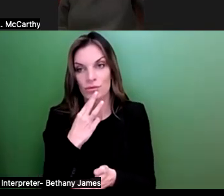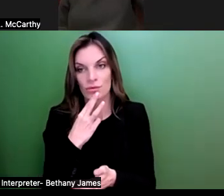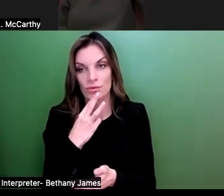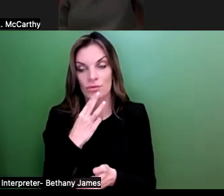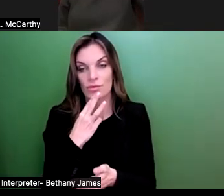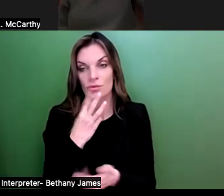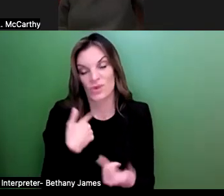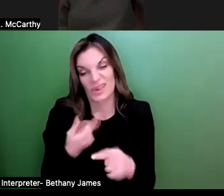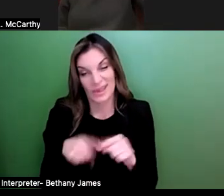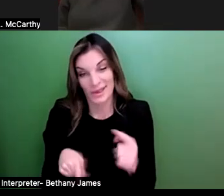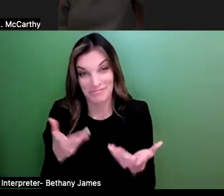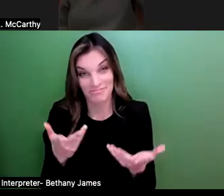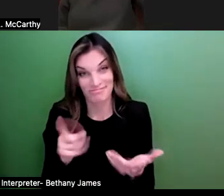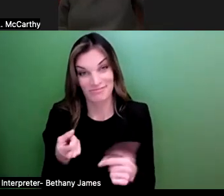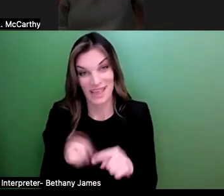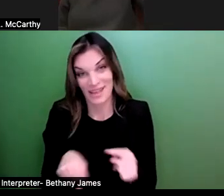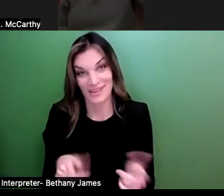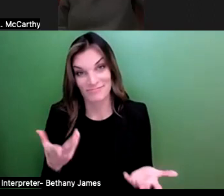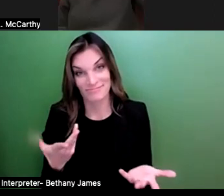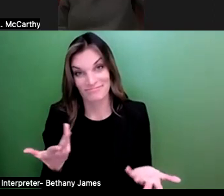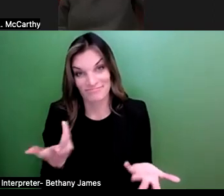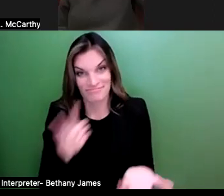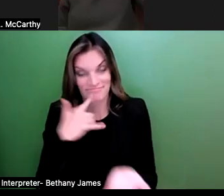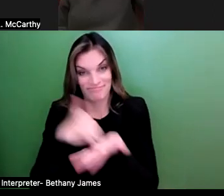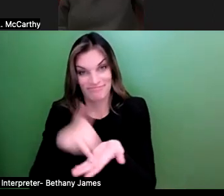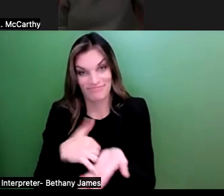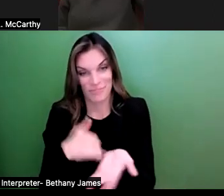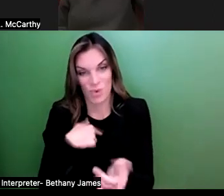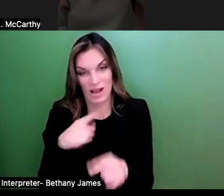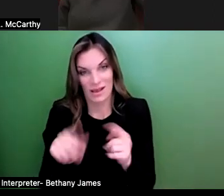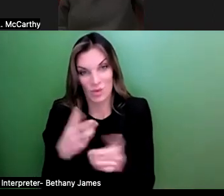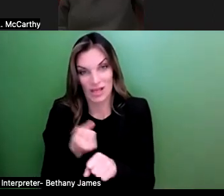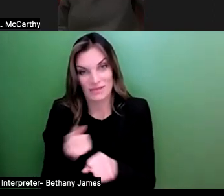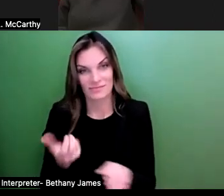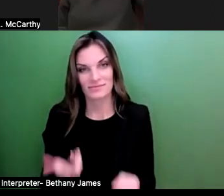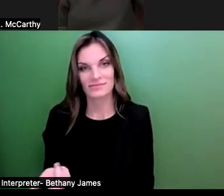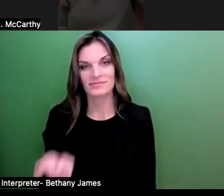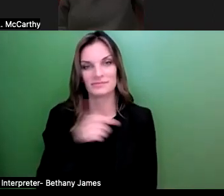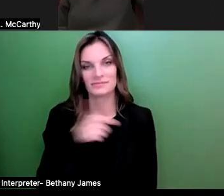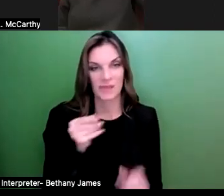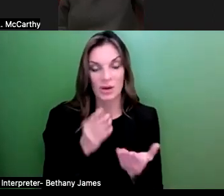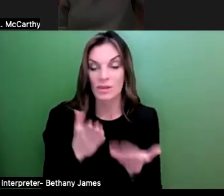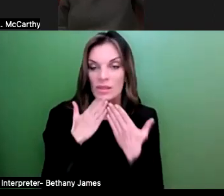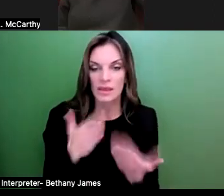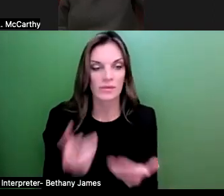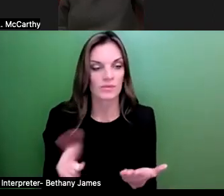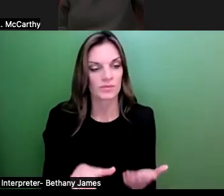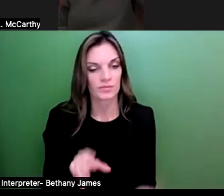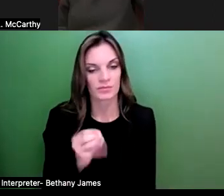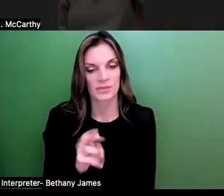we just can't. There's some things that we're not going to win. So Thank you. Mr. Bartolacci?